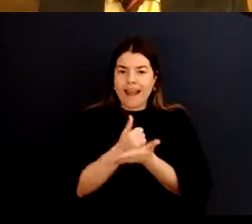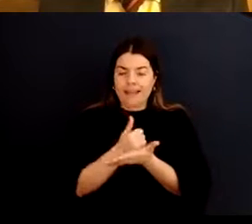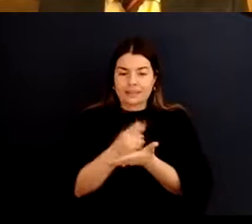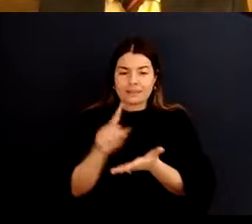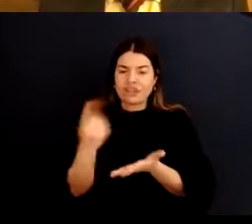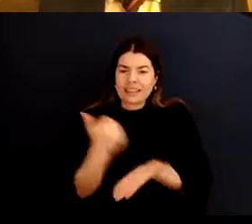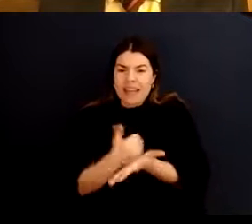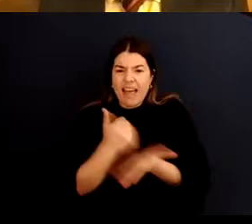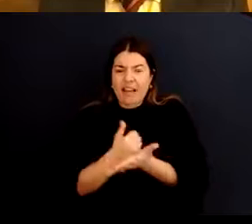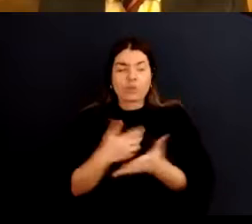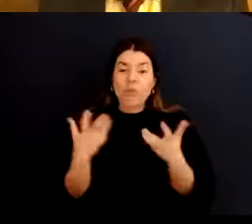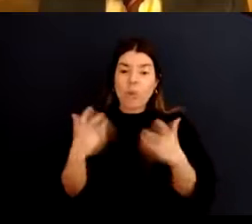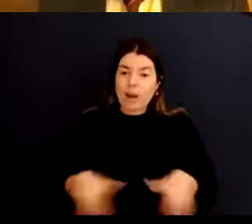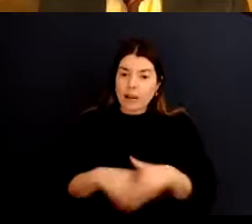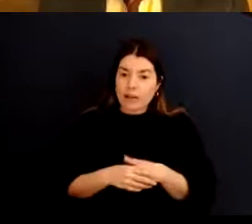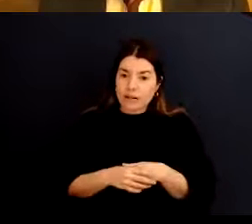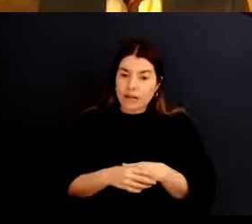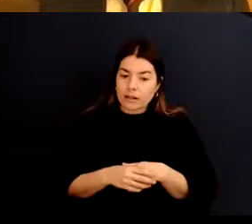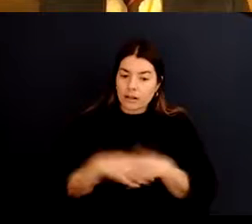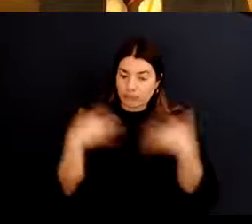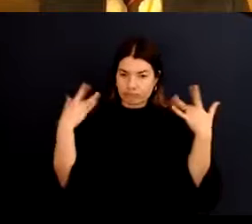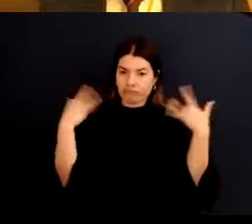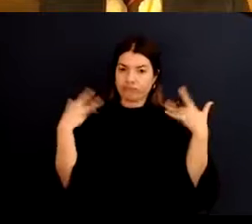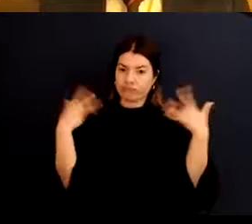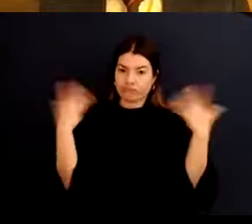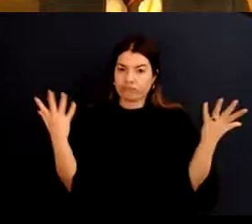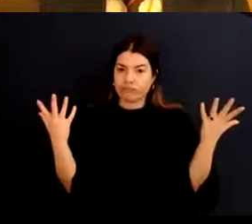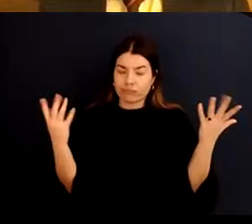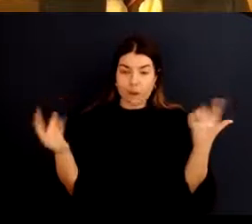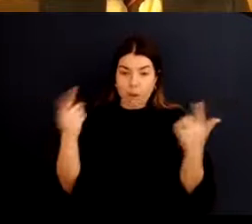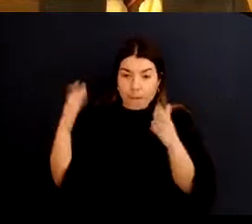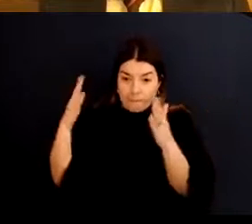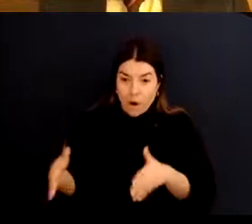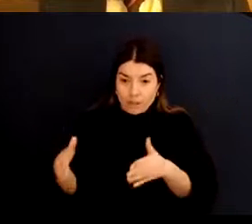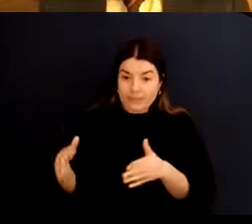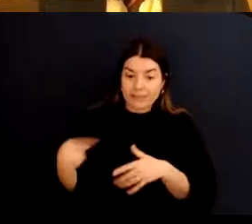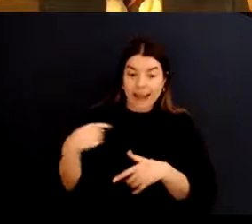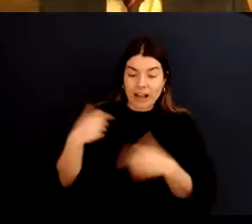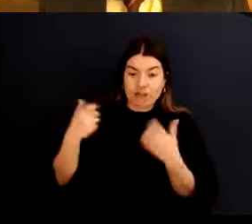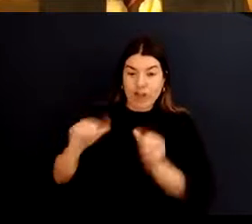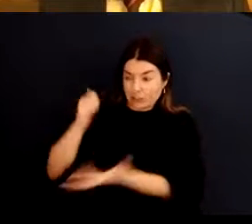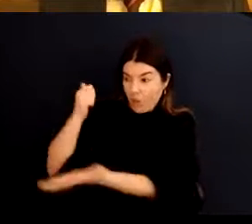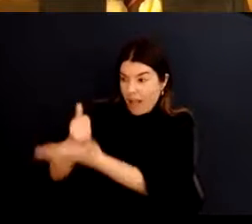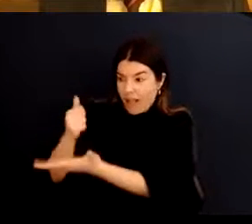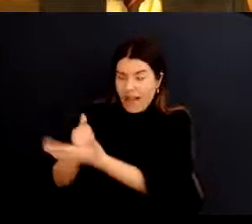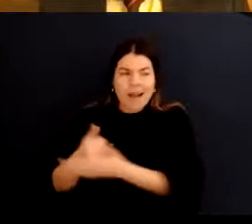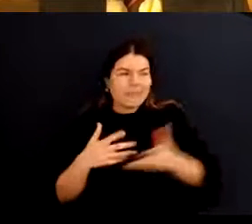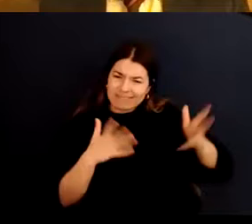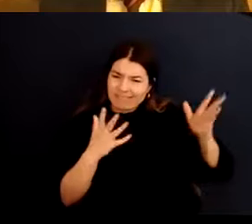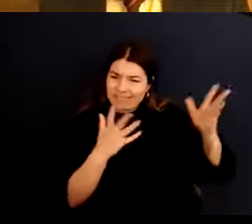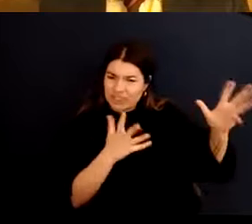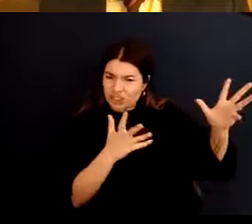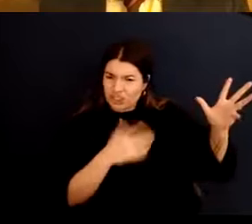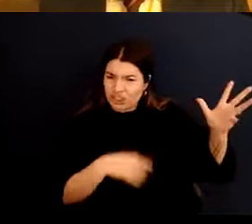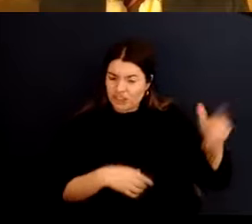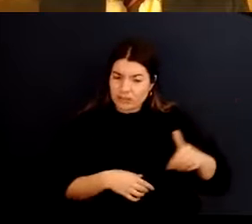me alone." And I said, "Okay, got it." He just needed the access. He just needed me to get out of his way so he could go where he needs to go. He didn't need me